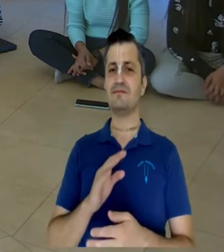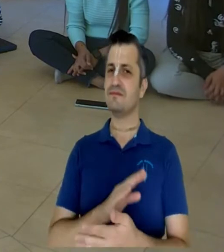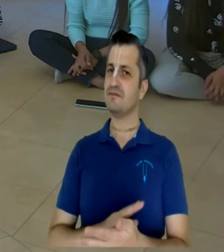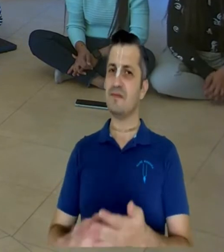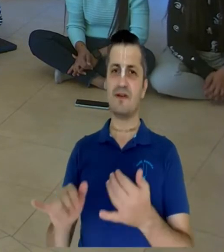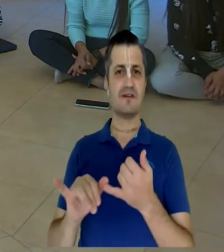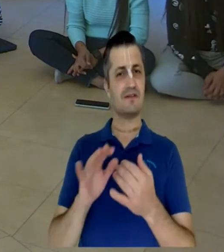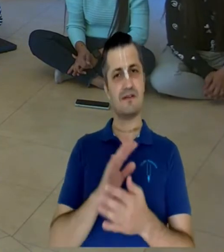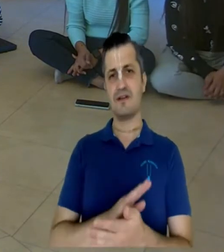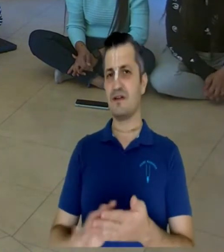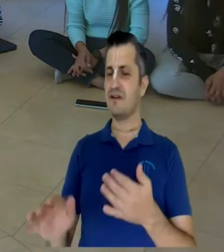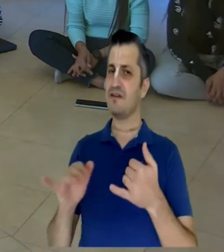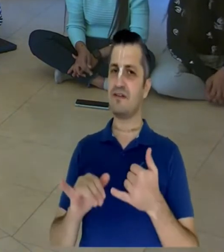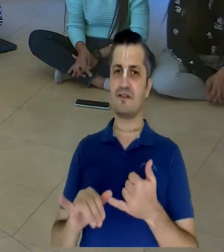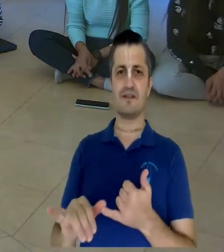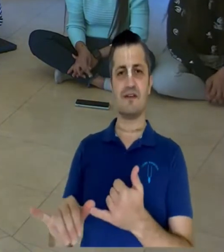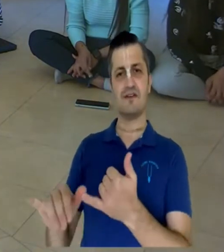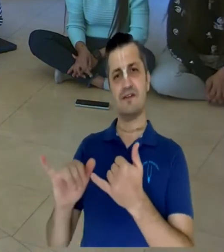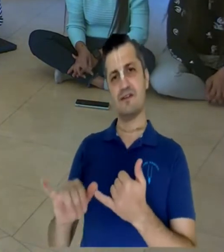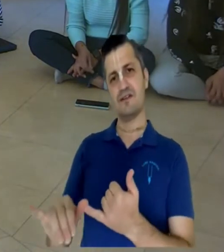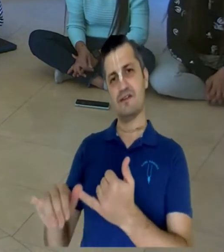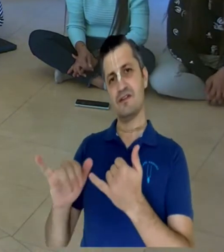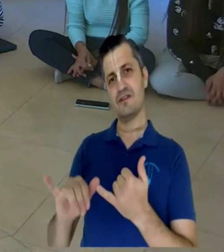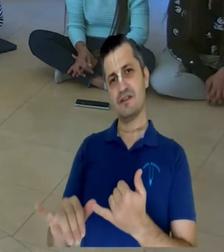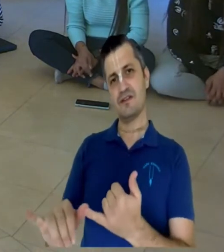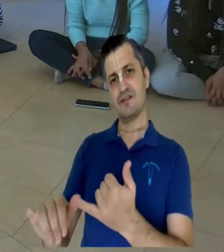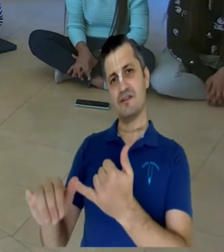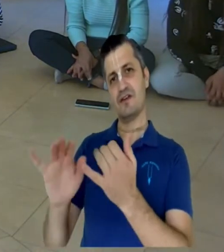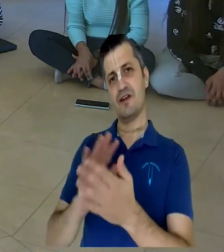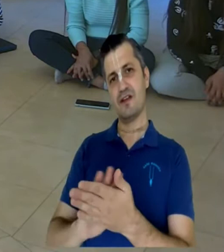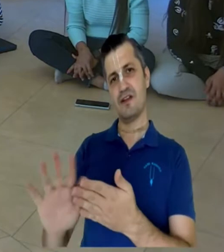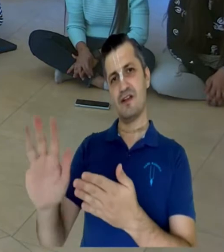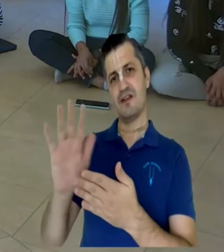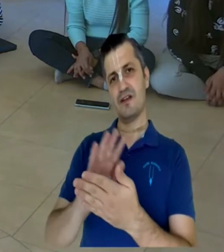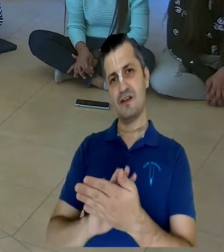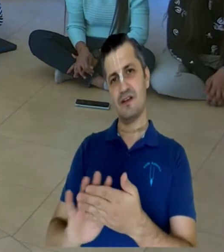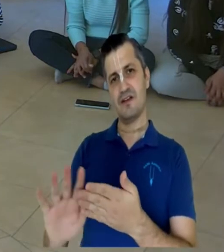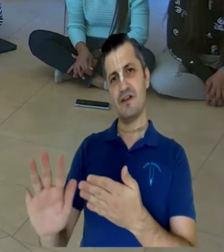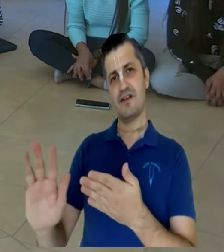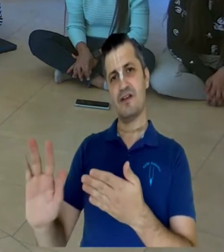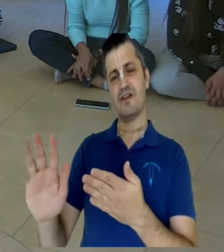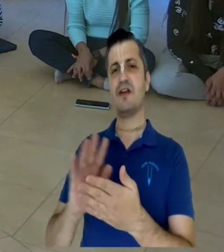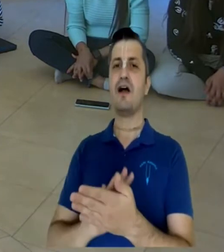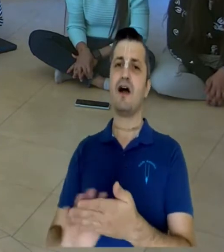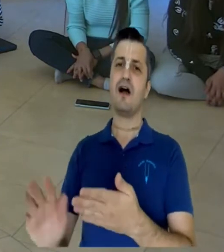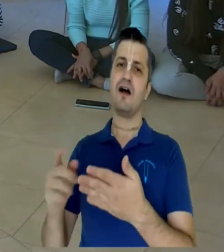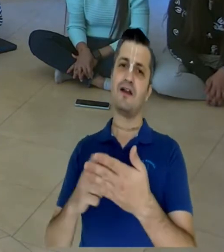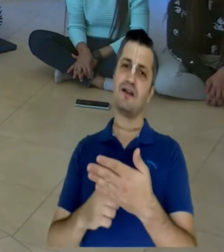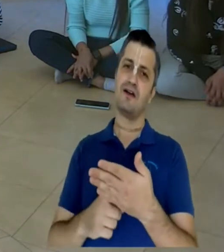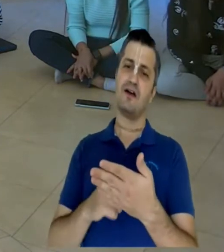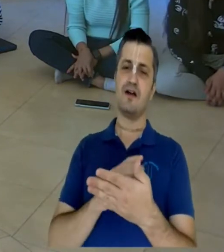Hare Krishna Krishna Krishna Hare Hare